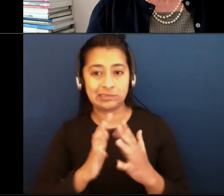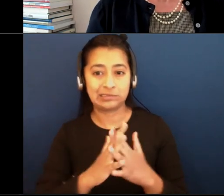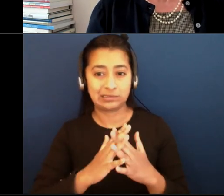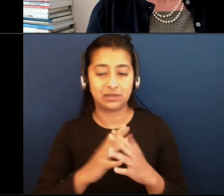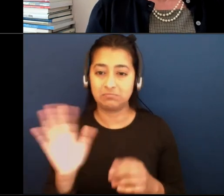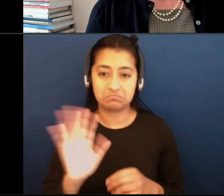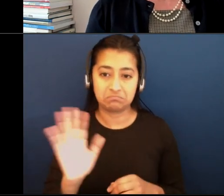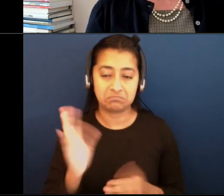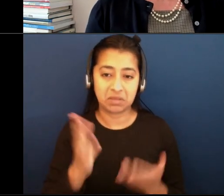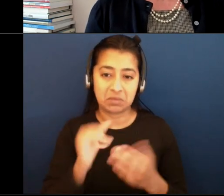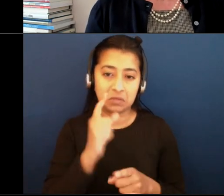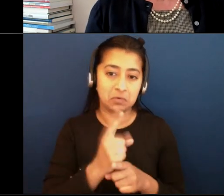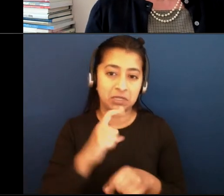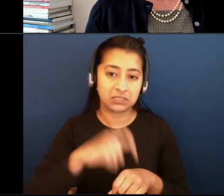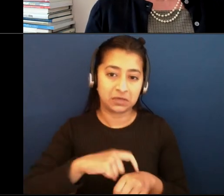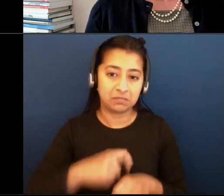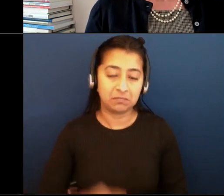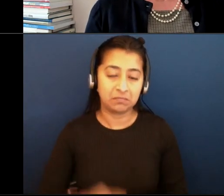because